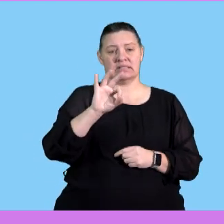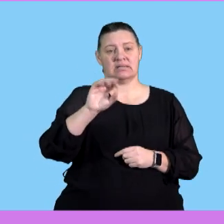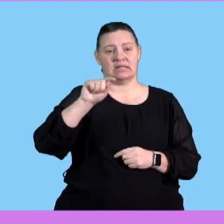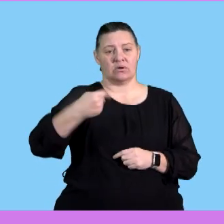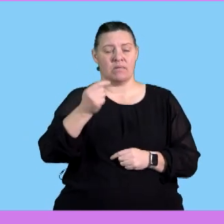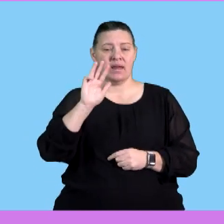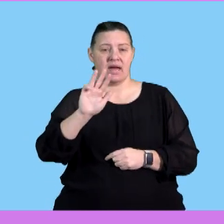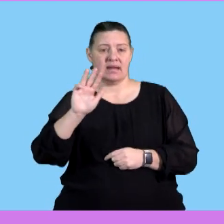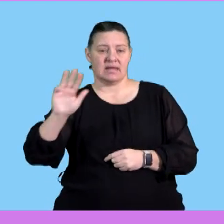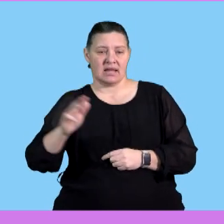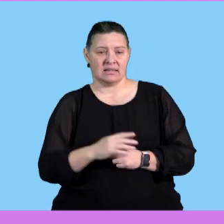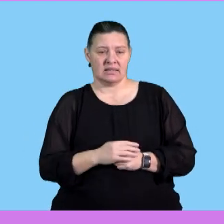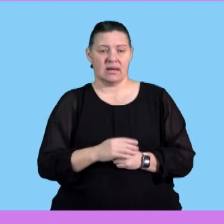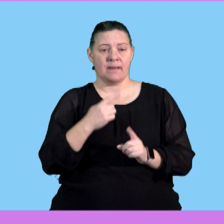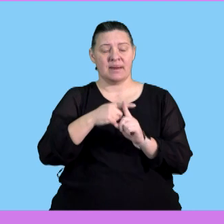7.99 and